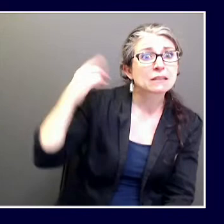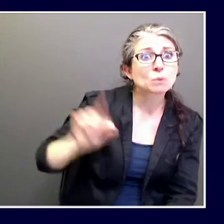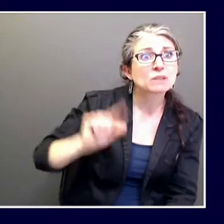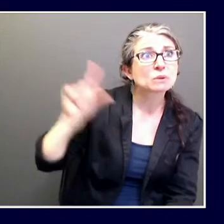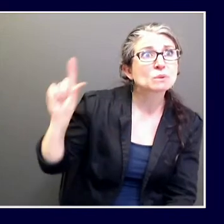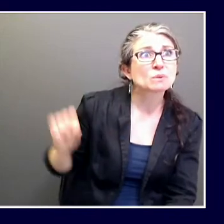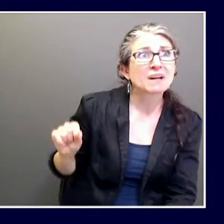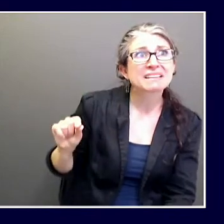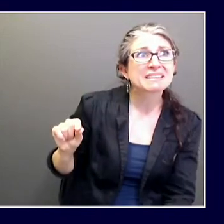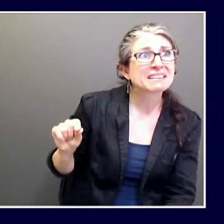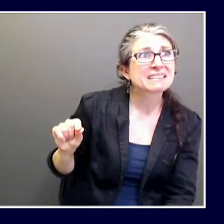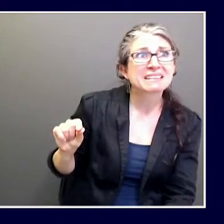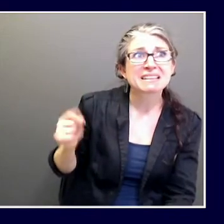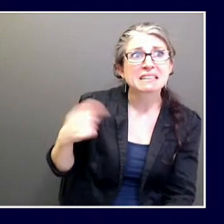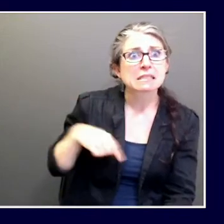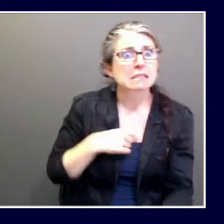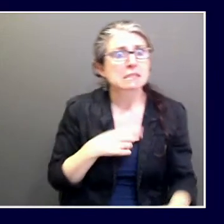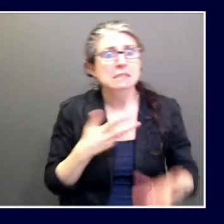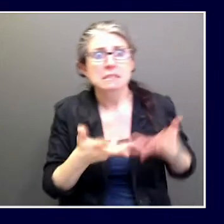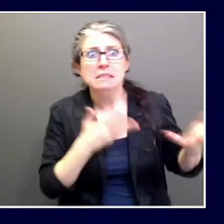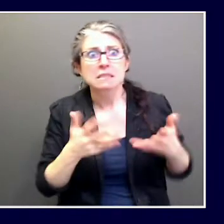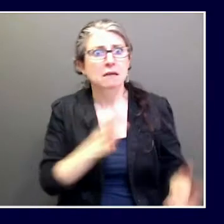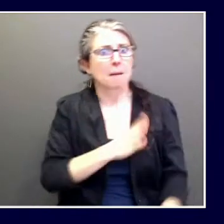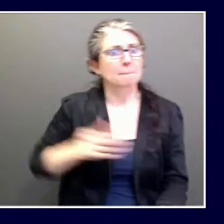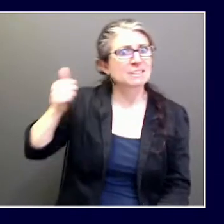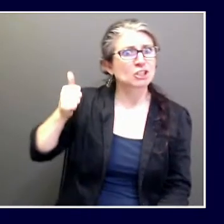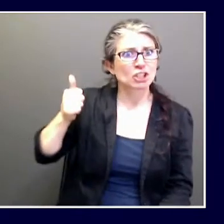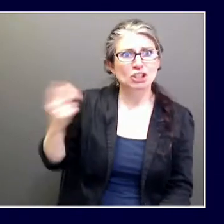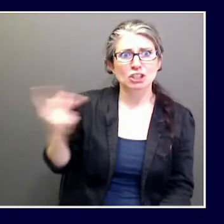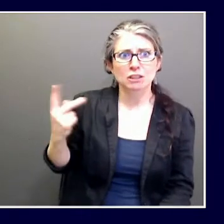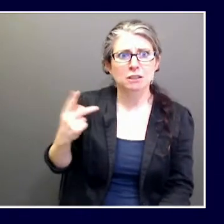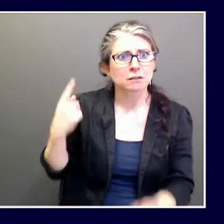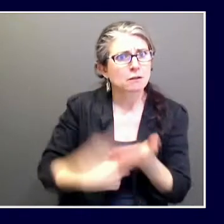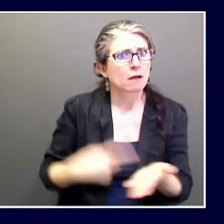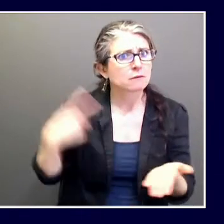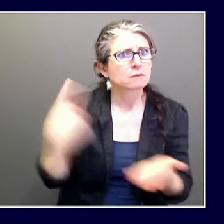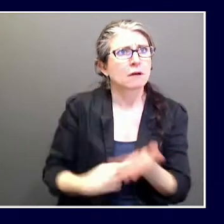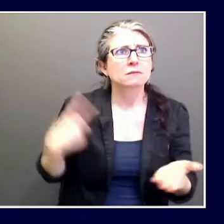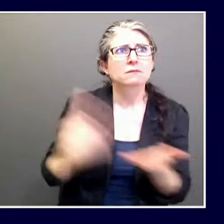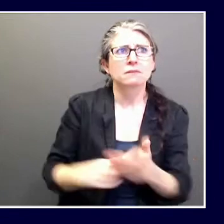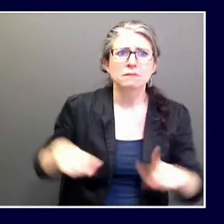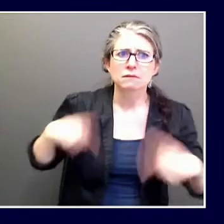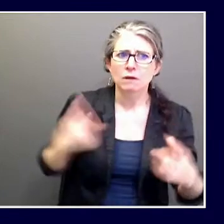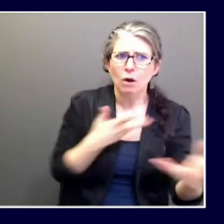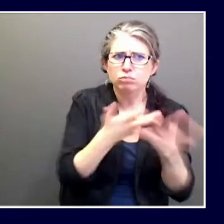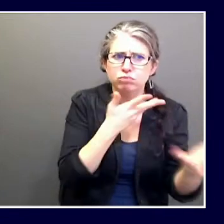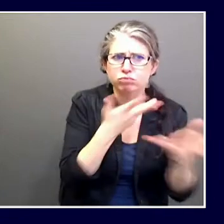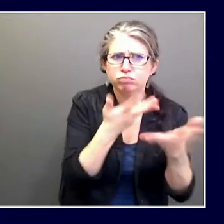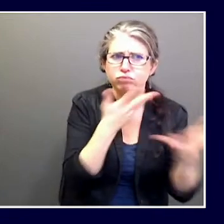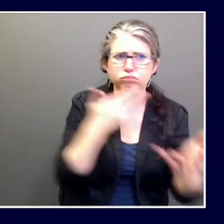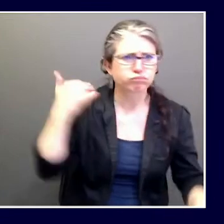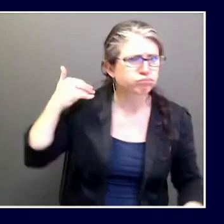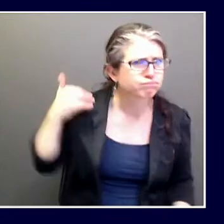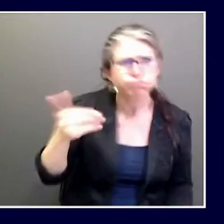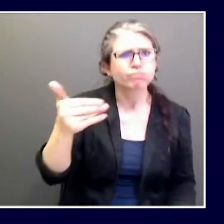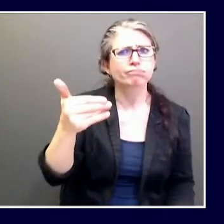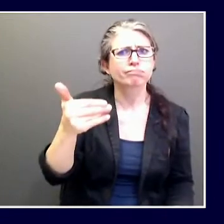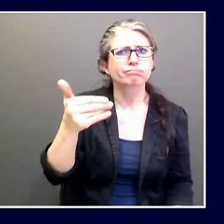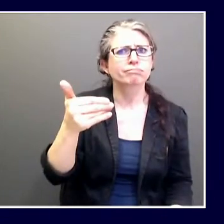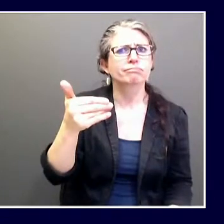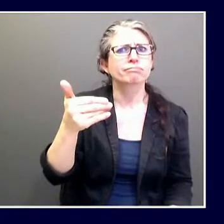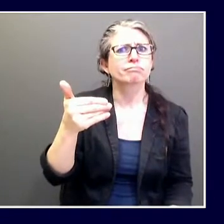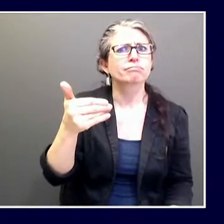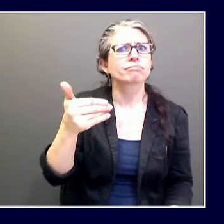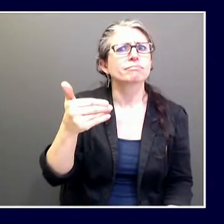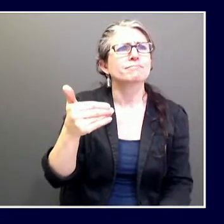leadership way back in early 2020. But more recently, and relevant today to today's conversation, we partnered with a